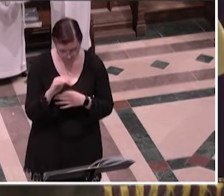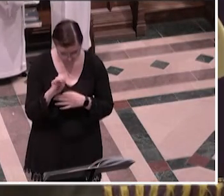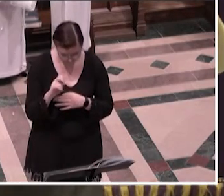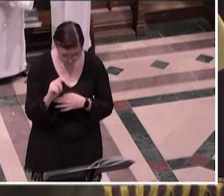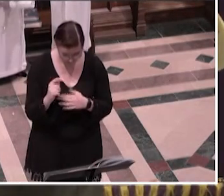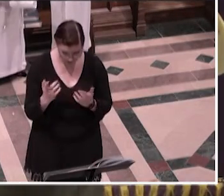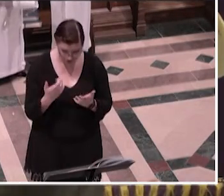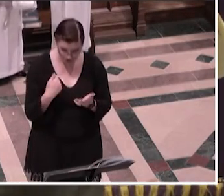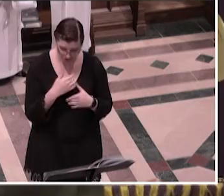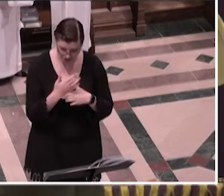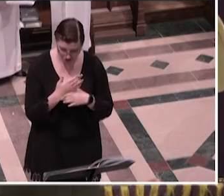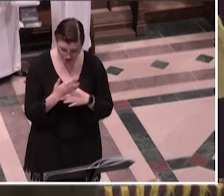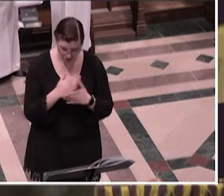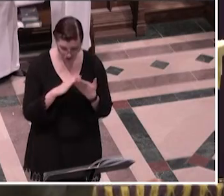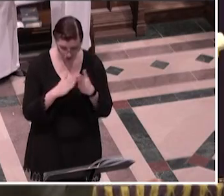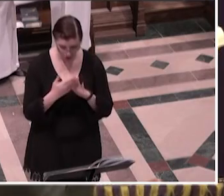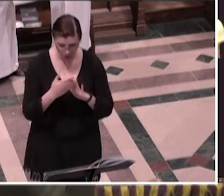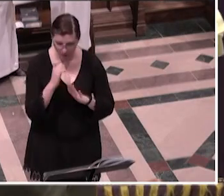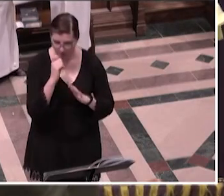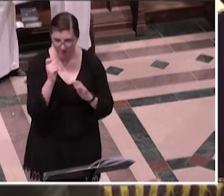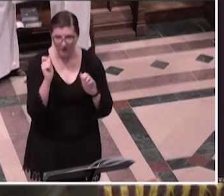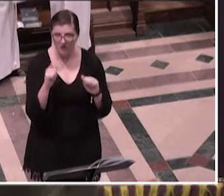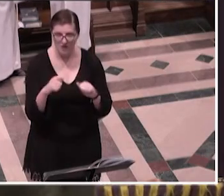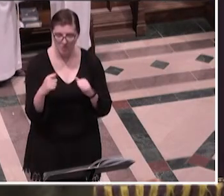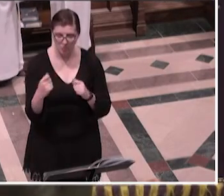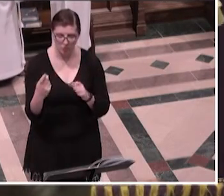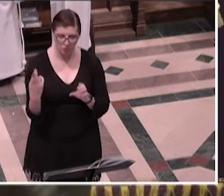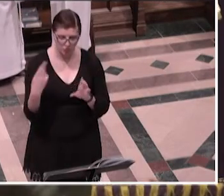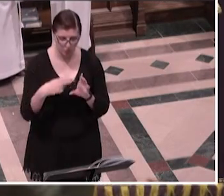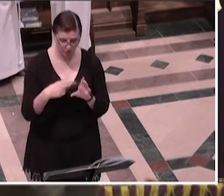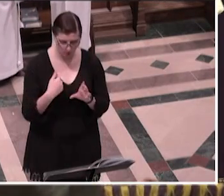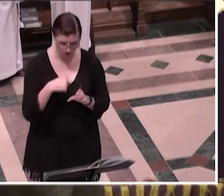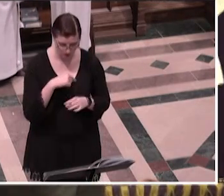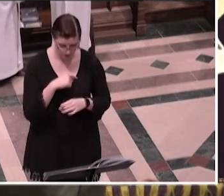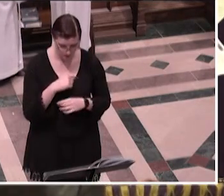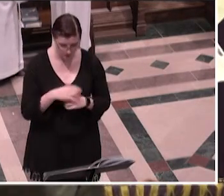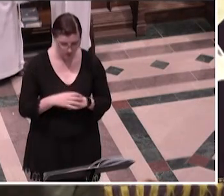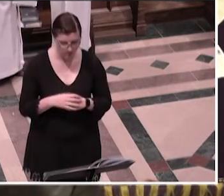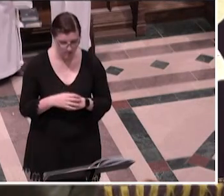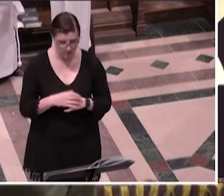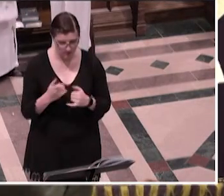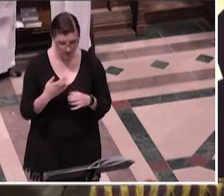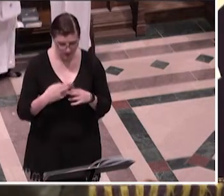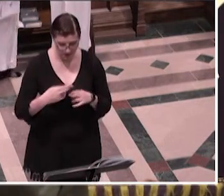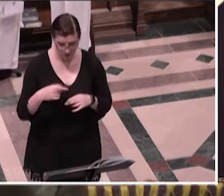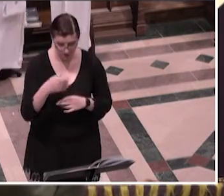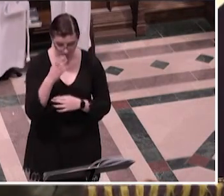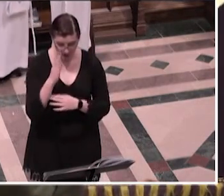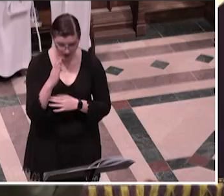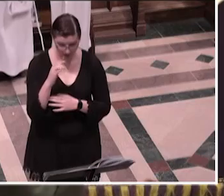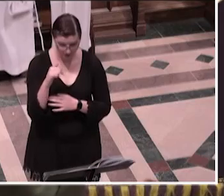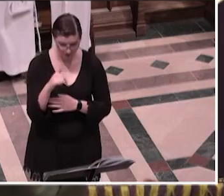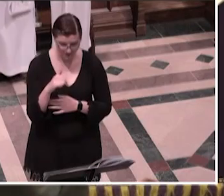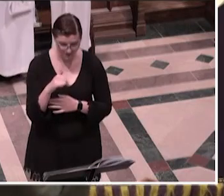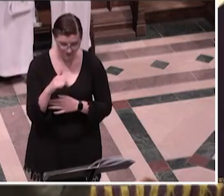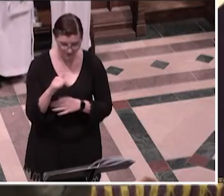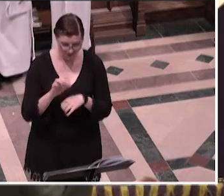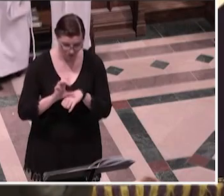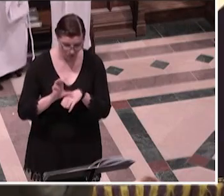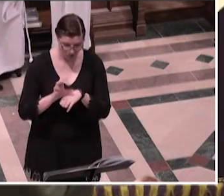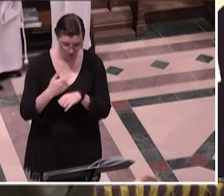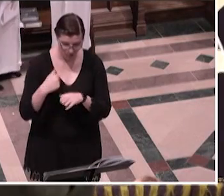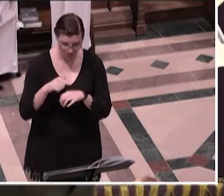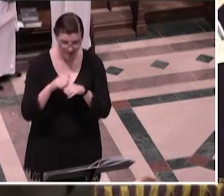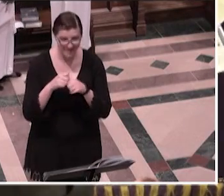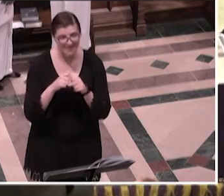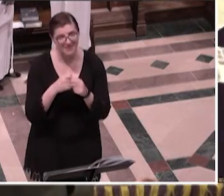in our community who are not able to be with us. In the name of God and this cathedral church, we send you forth, bearing